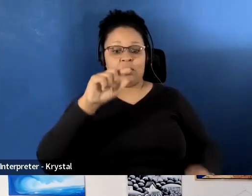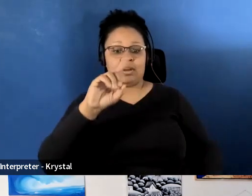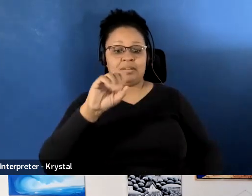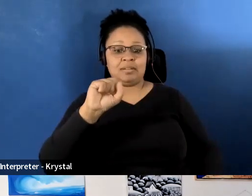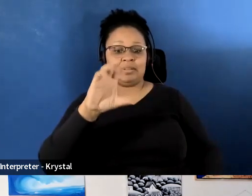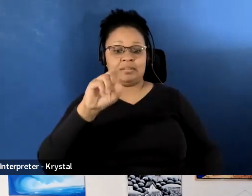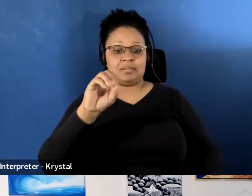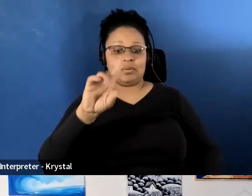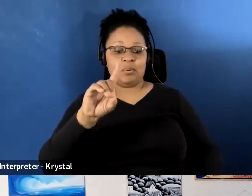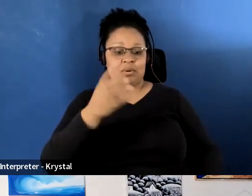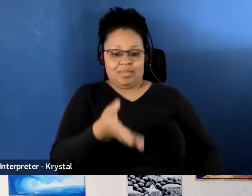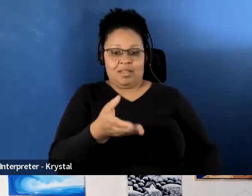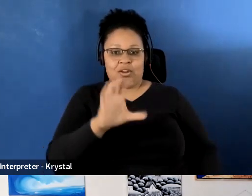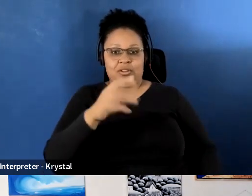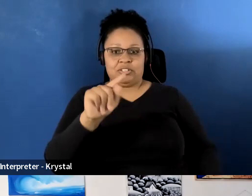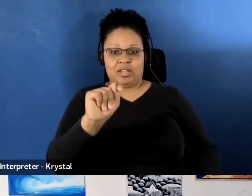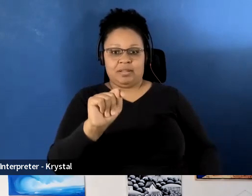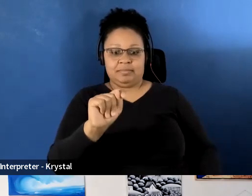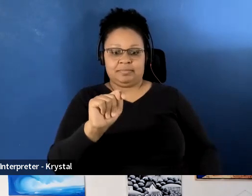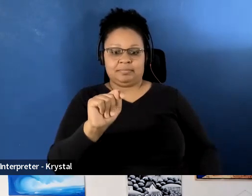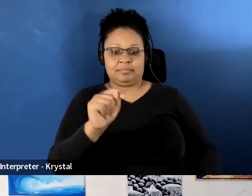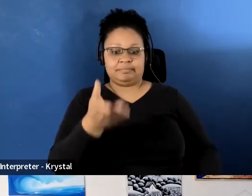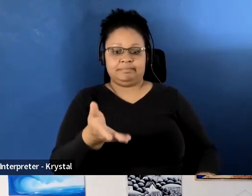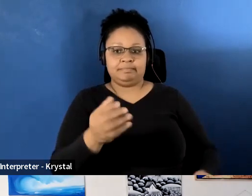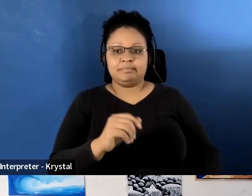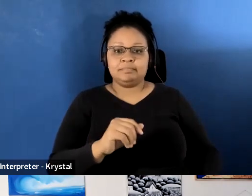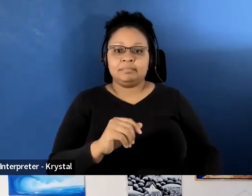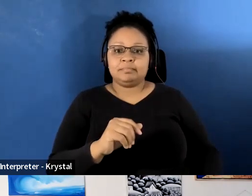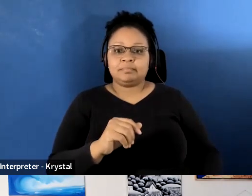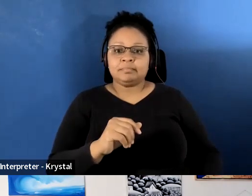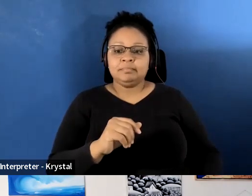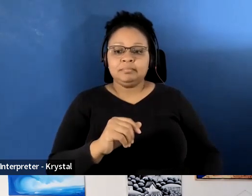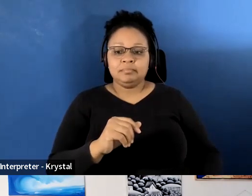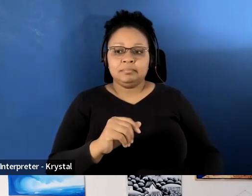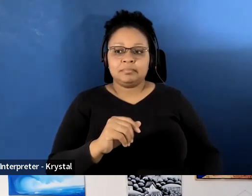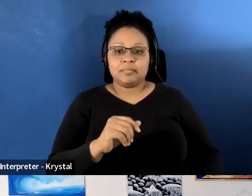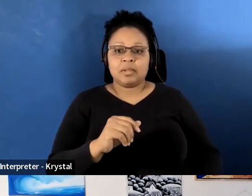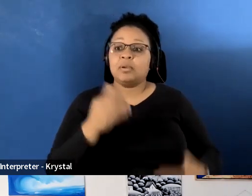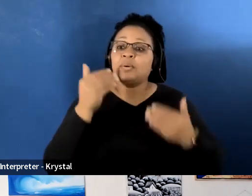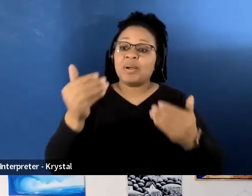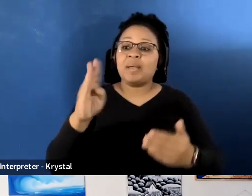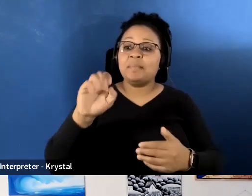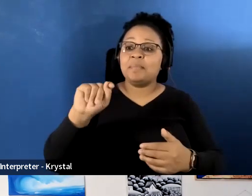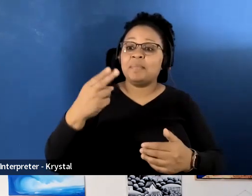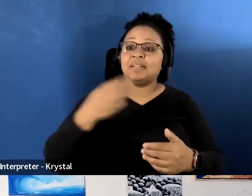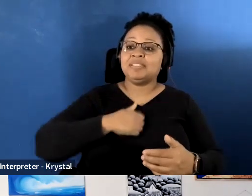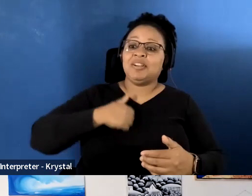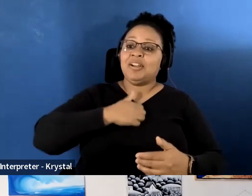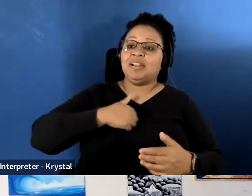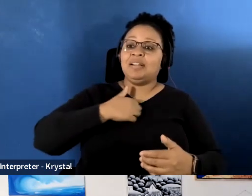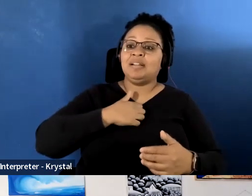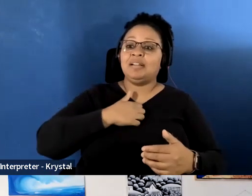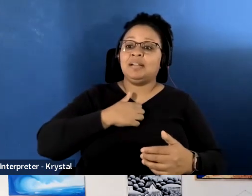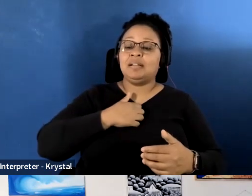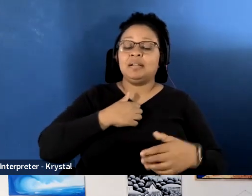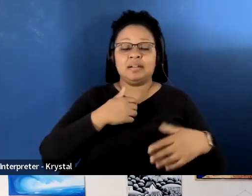Sorry. So April put the Discord link in the chat for folks. So go ahead, Beth. I'm so sorry. And